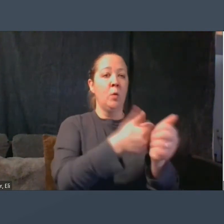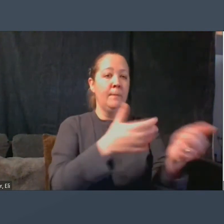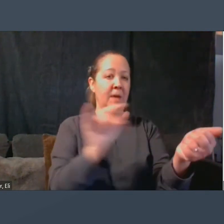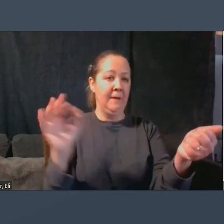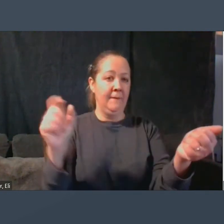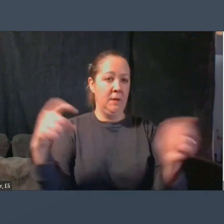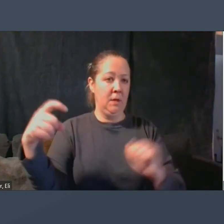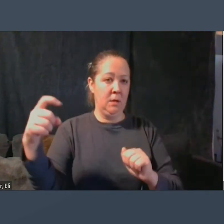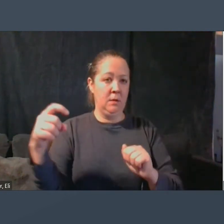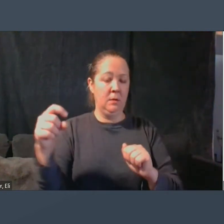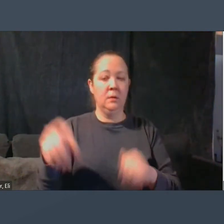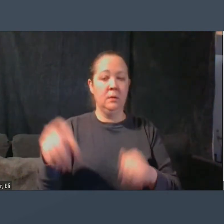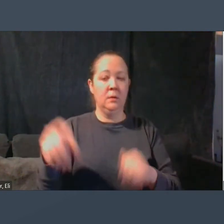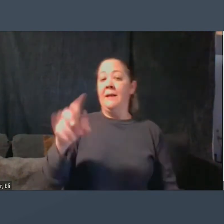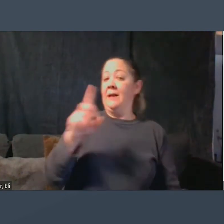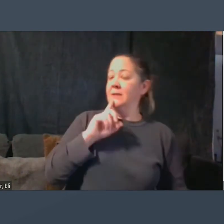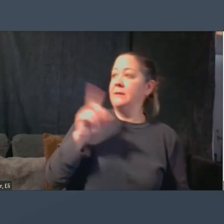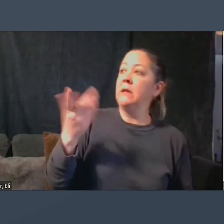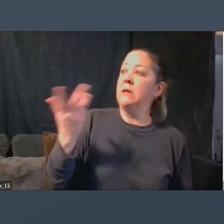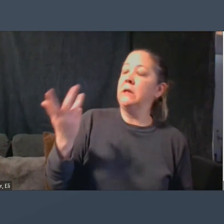That is definitely a consideration. Okay.